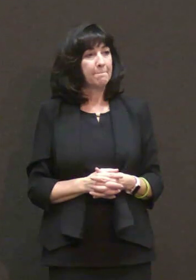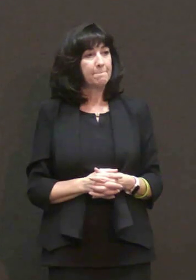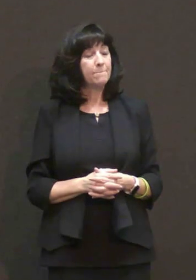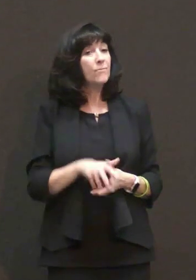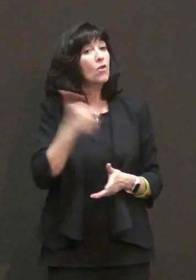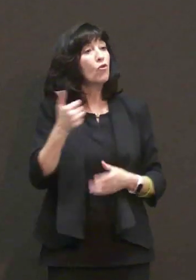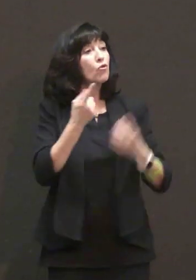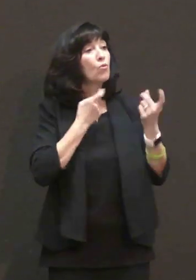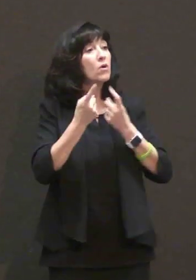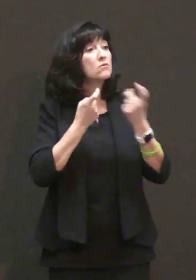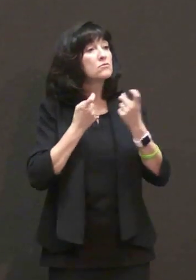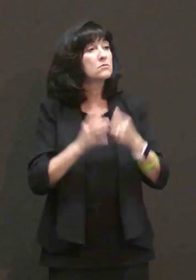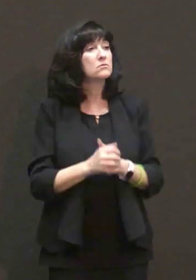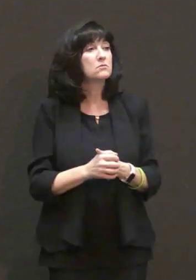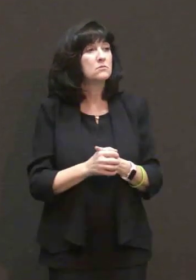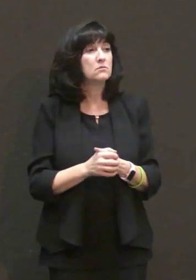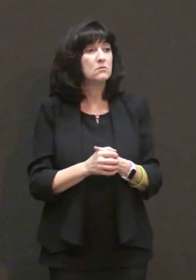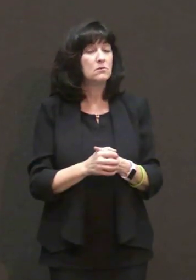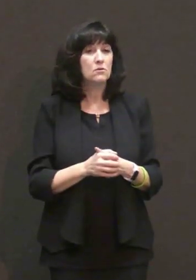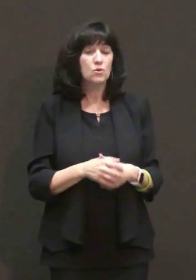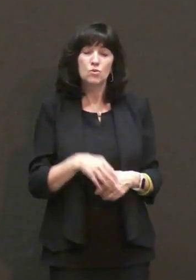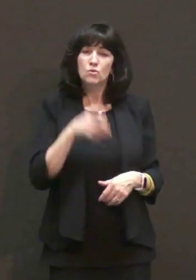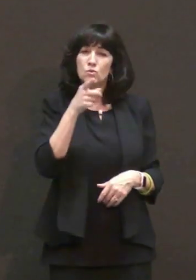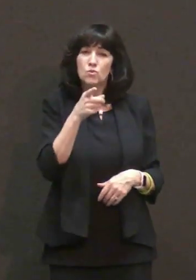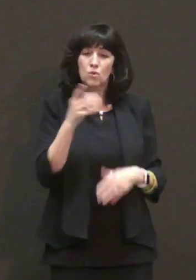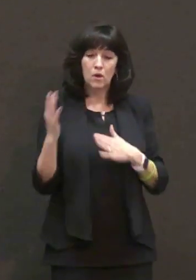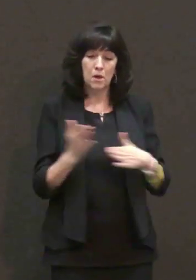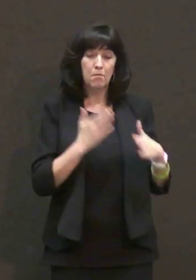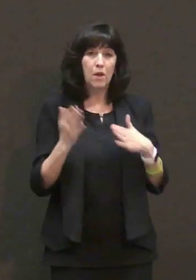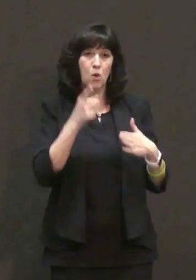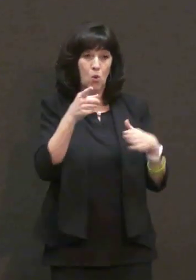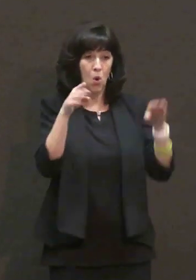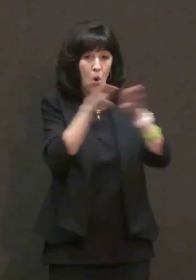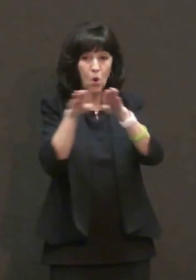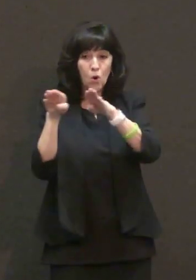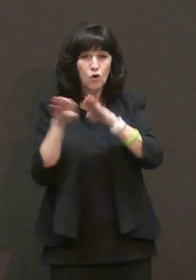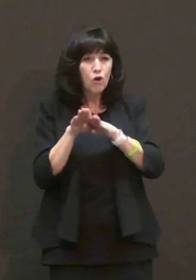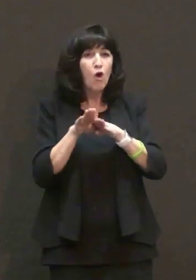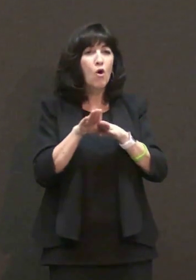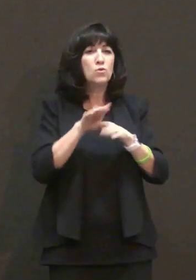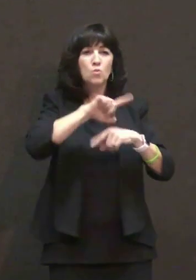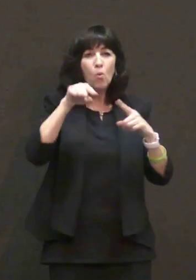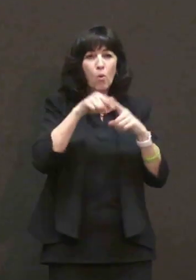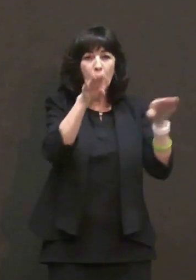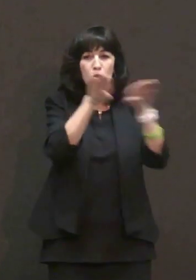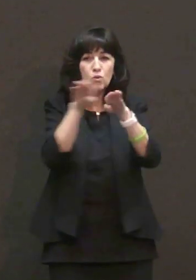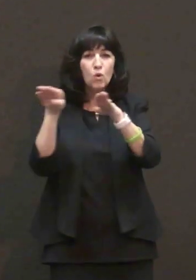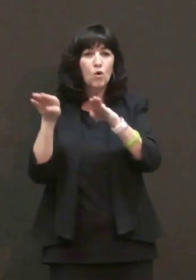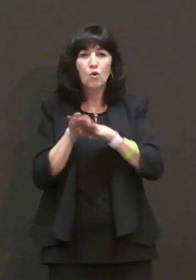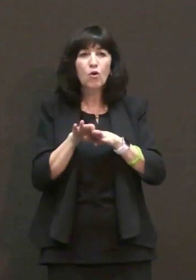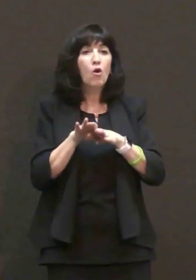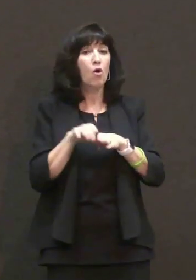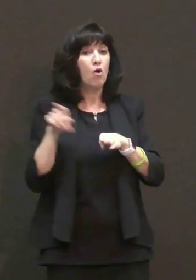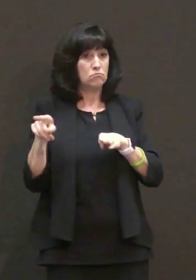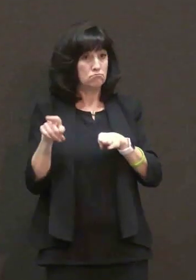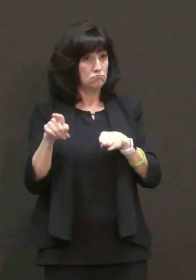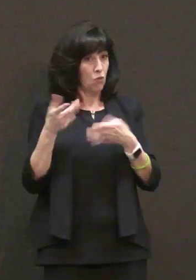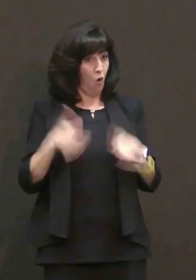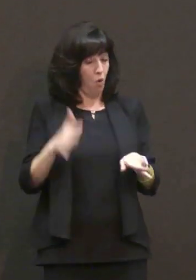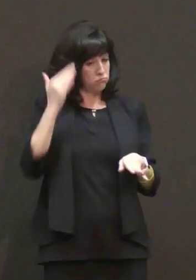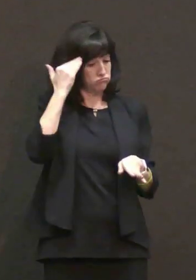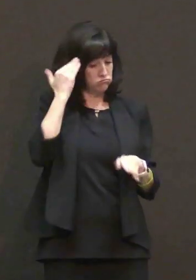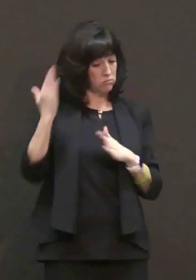Other questions? Was there a strategy to what you closed down and when, or is it just based on, anecdotal evidence coming in? And